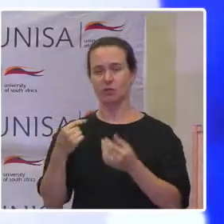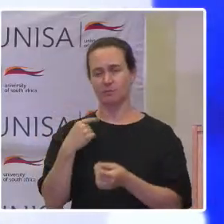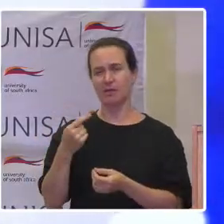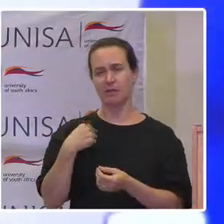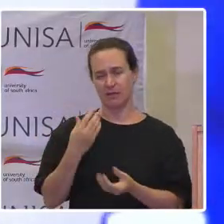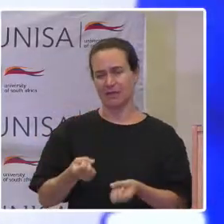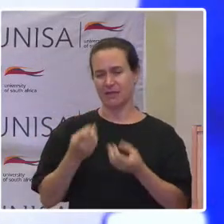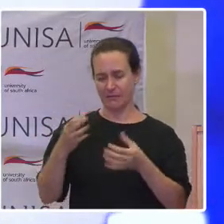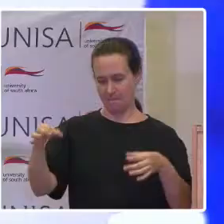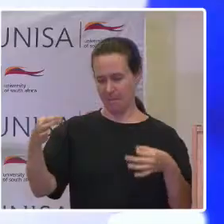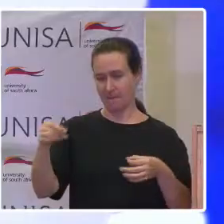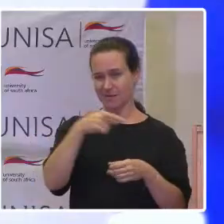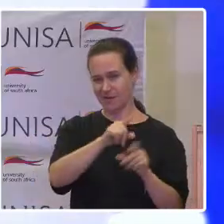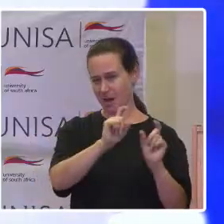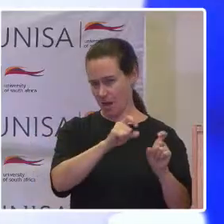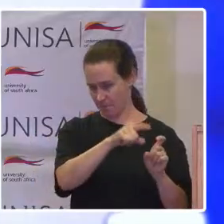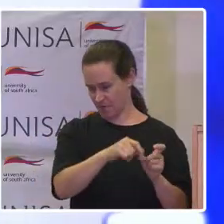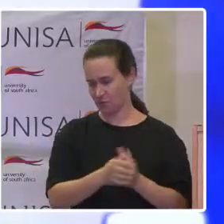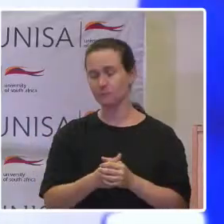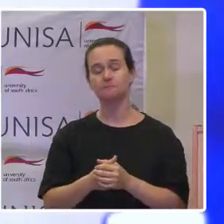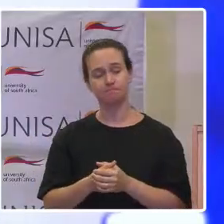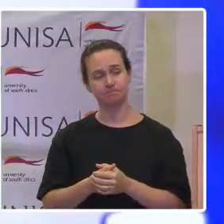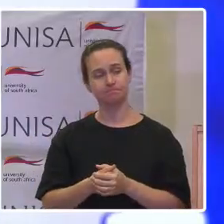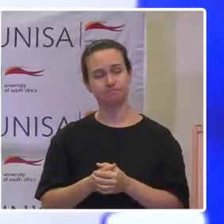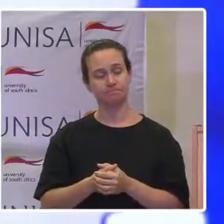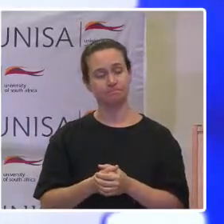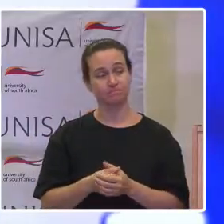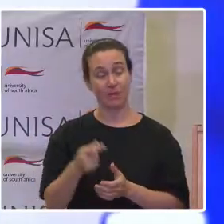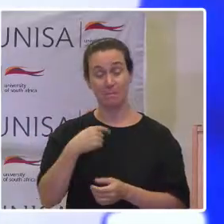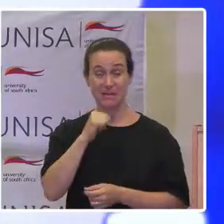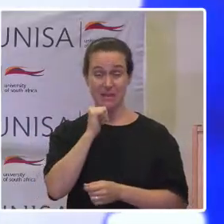this topic in Cape Town, and I said,